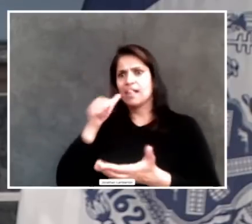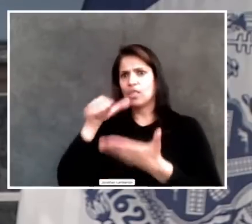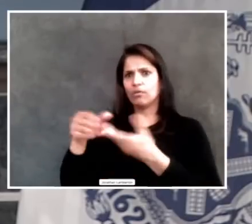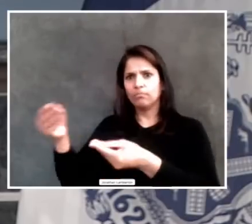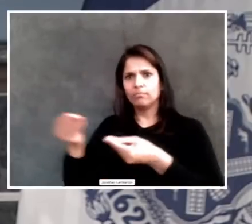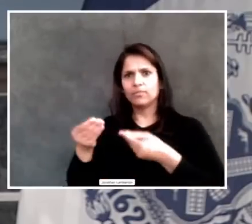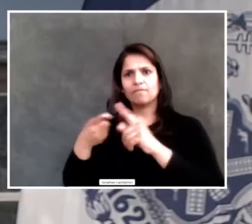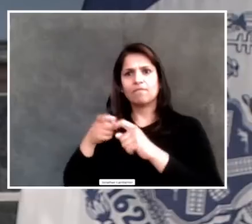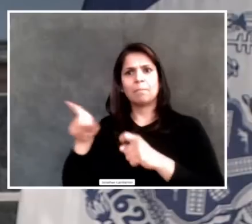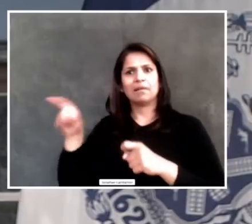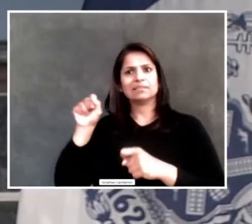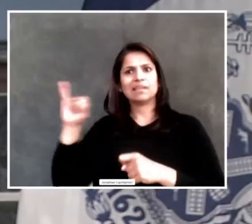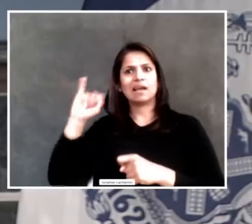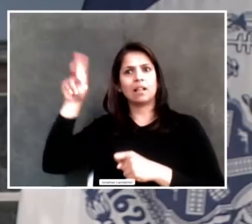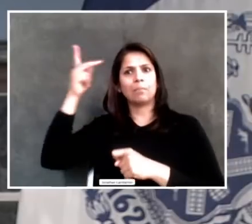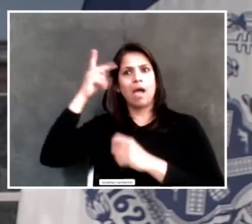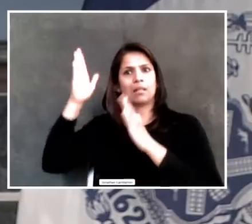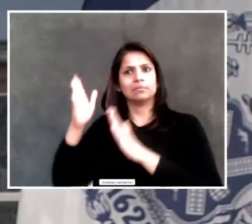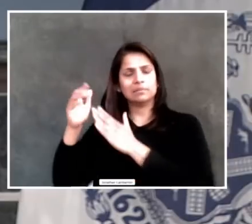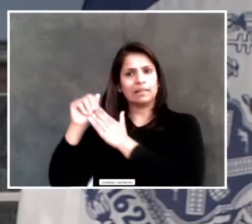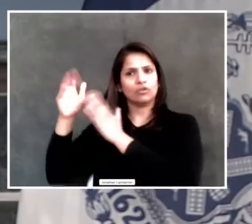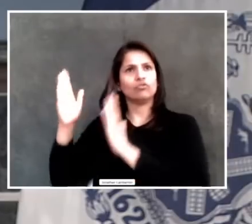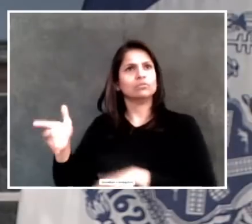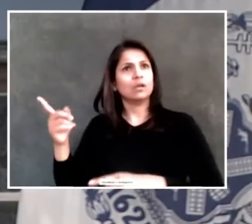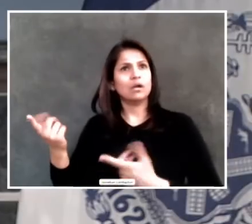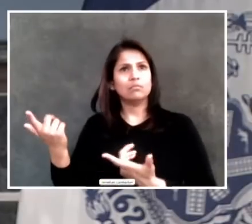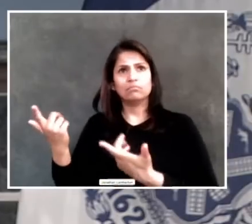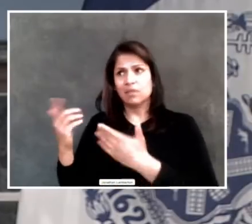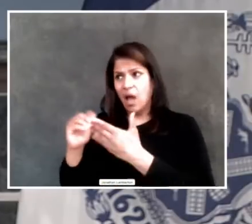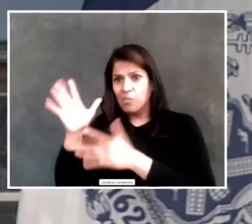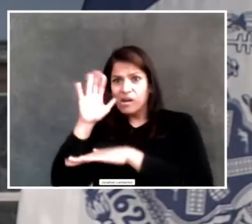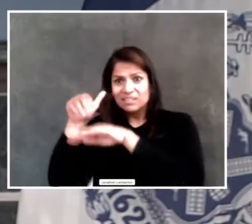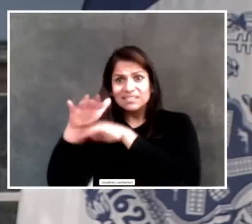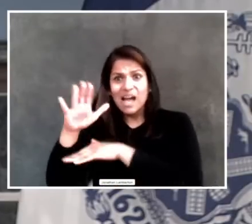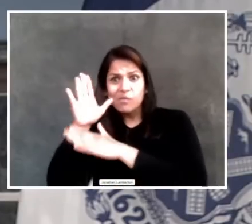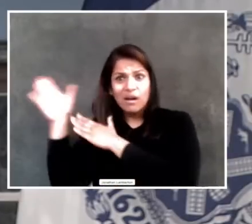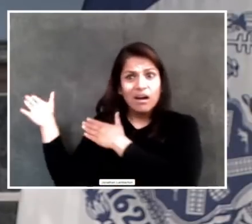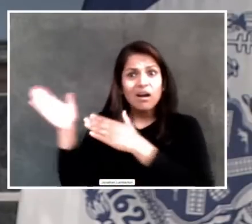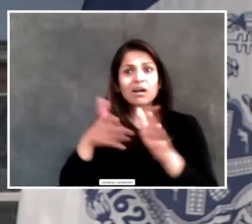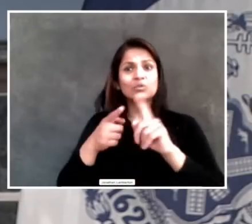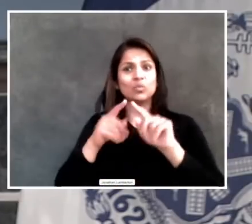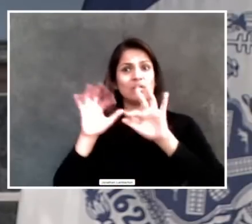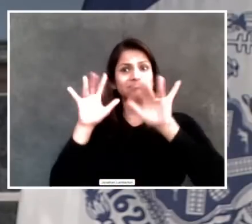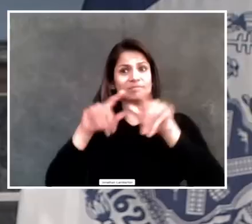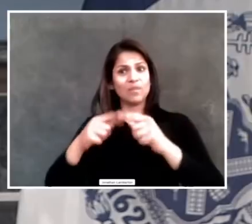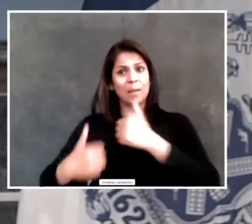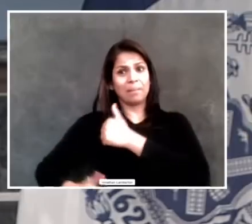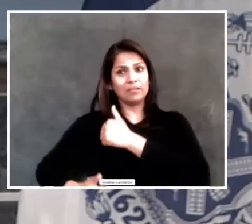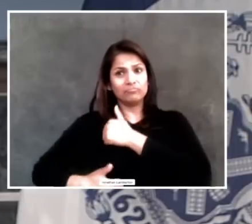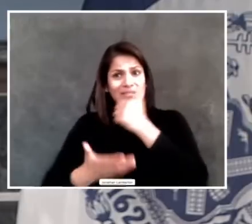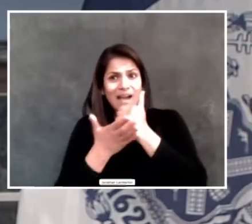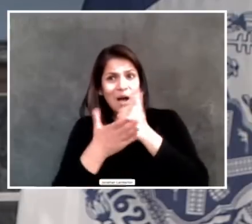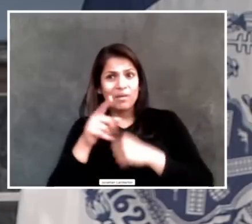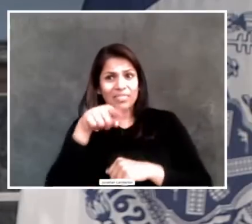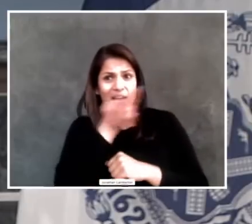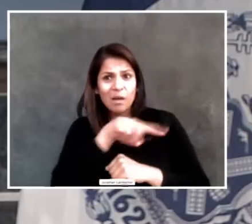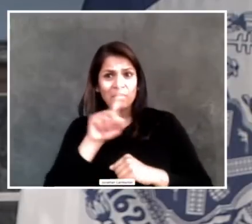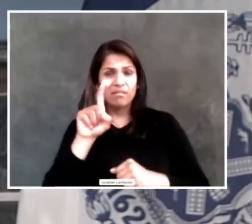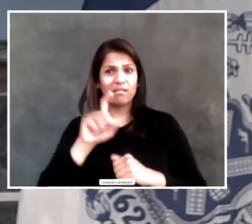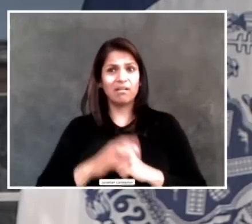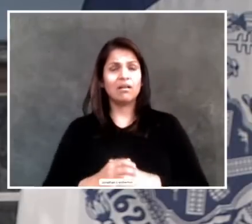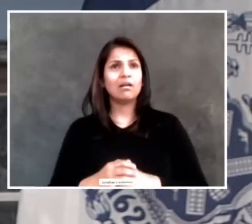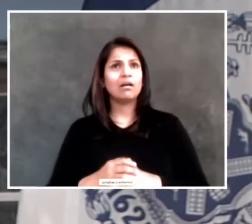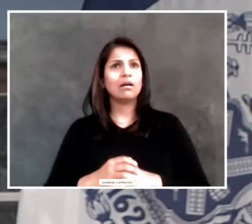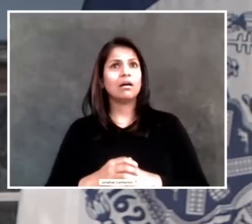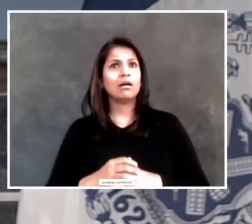the free coronavirus testing for healthcare workers? If so, when? And which hotel have you selected on Staten Island to house